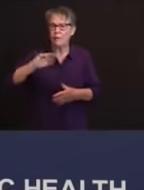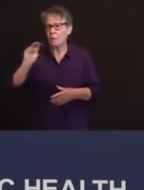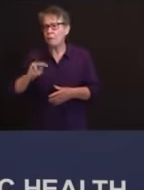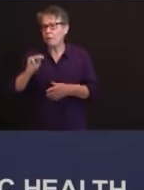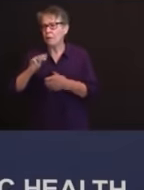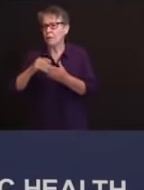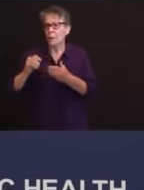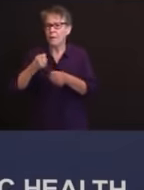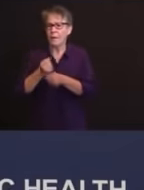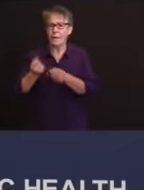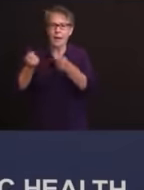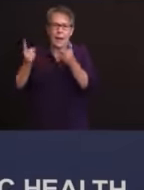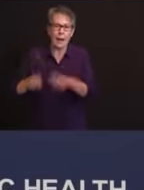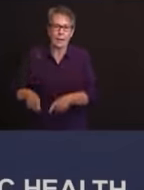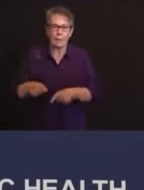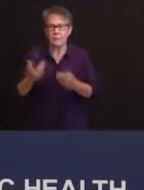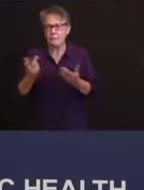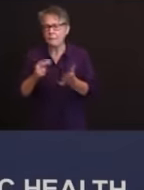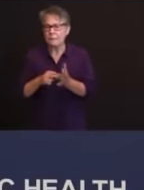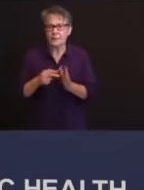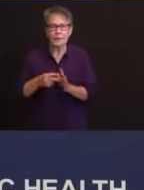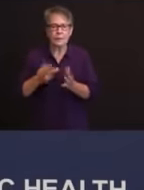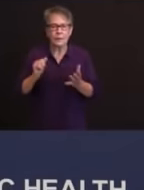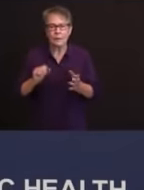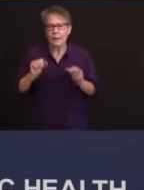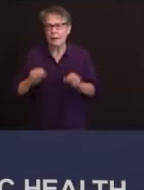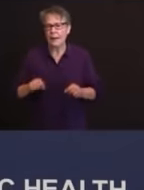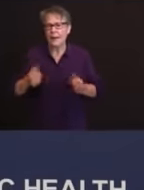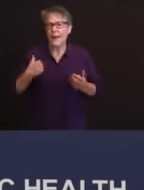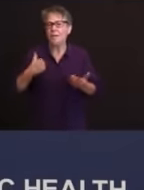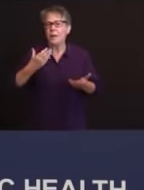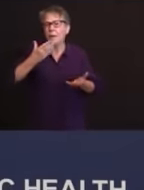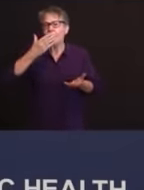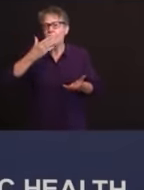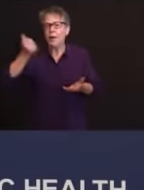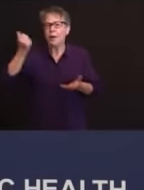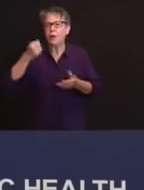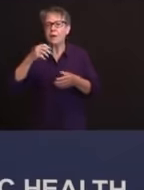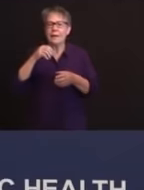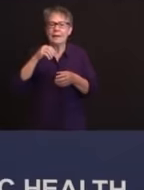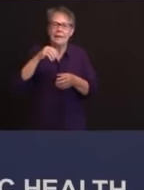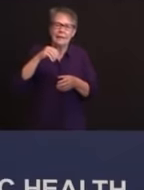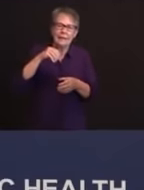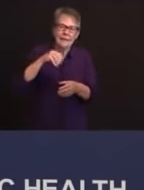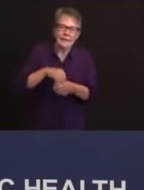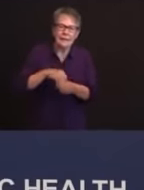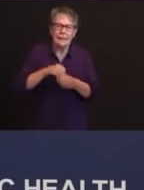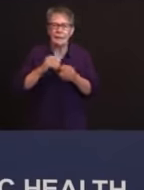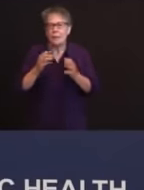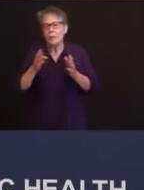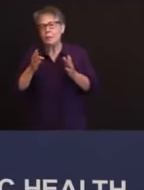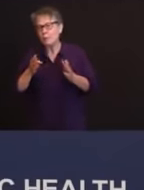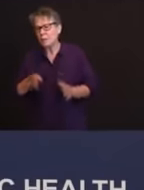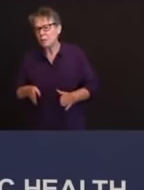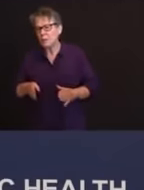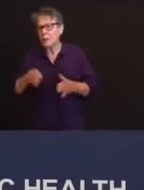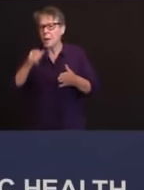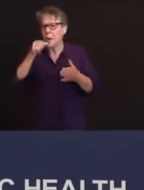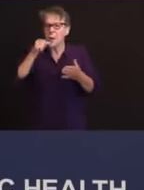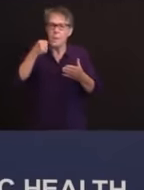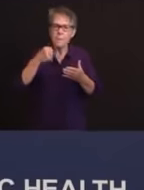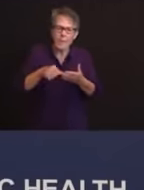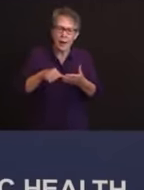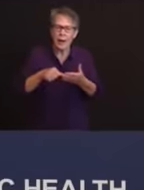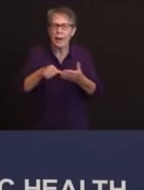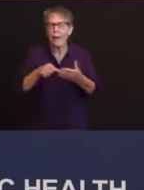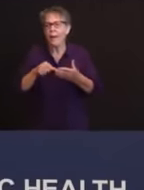allow us to have a robust mail-in, in-person early machine voting, and day of machine voting. We don't have the technology for